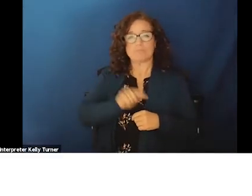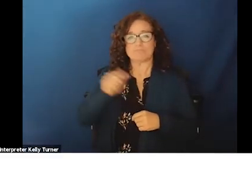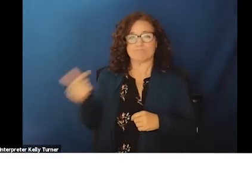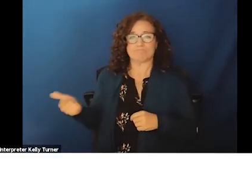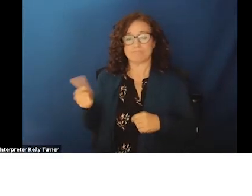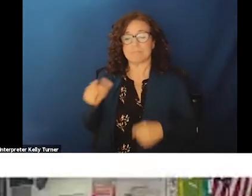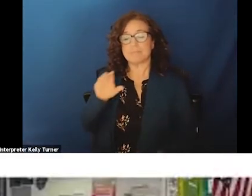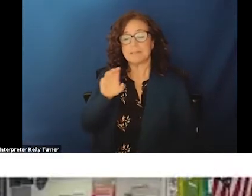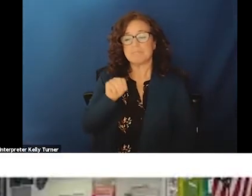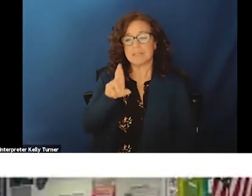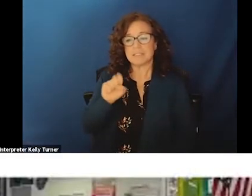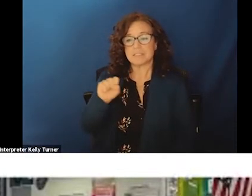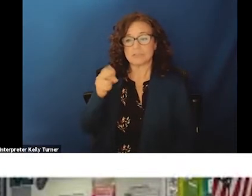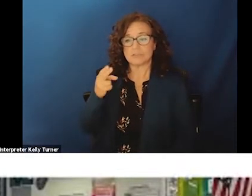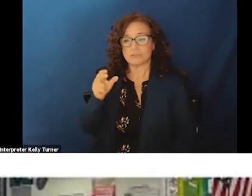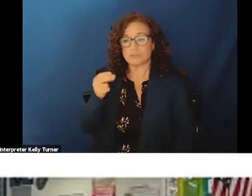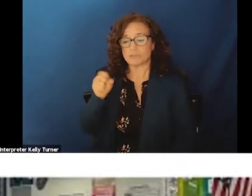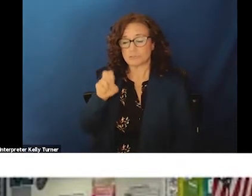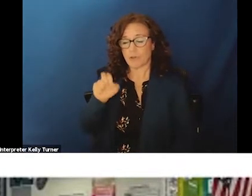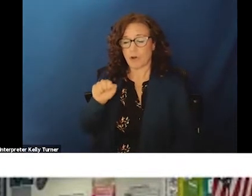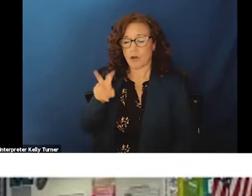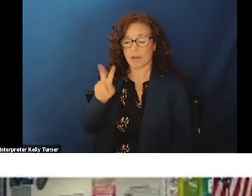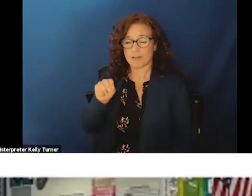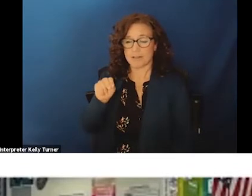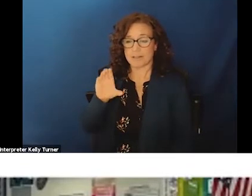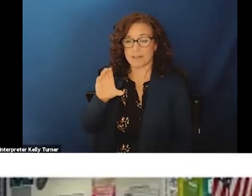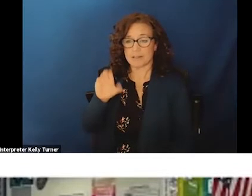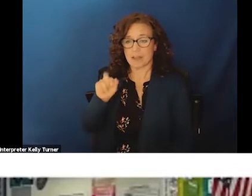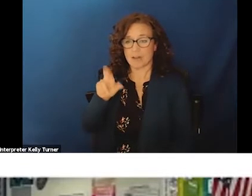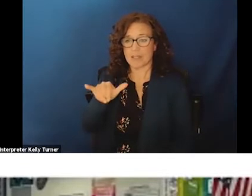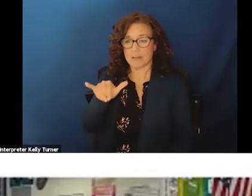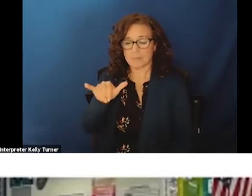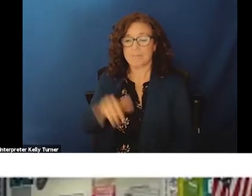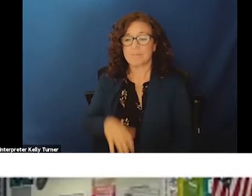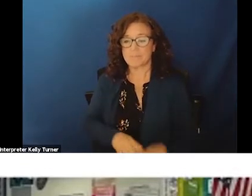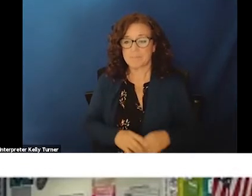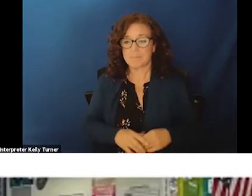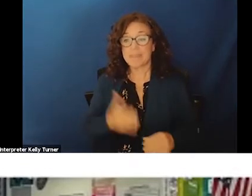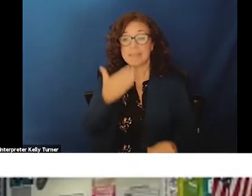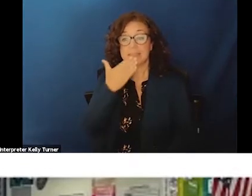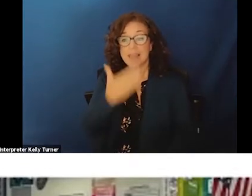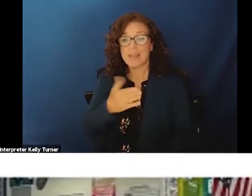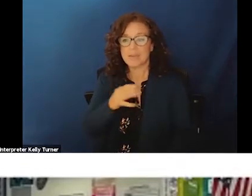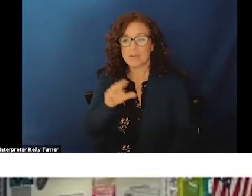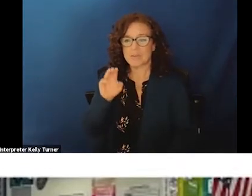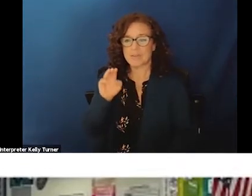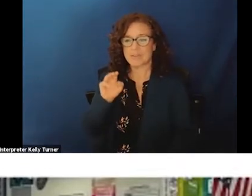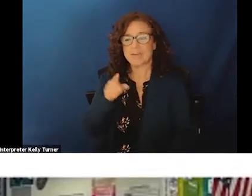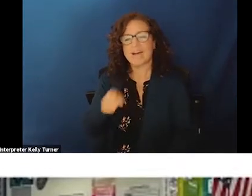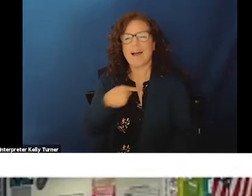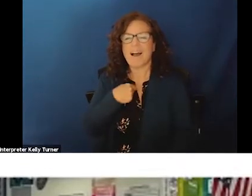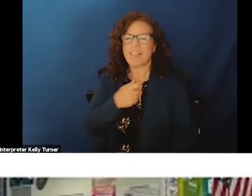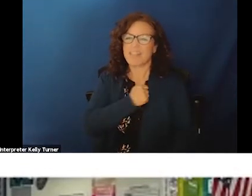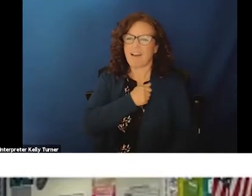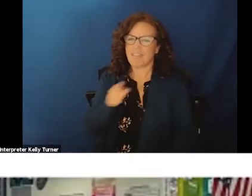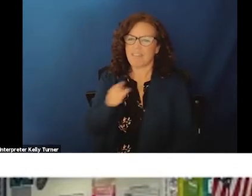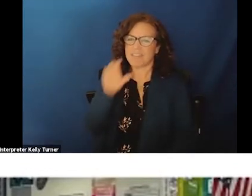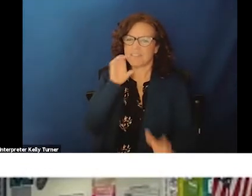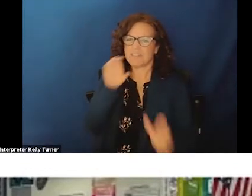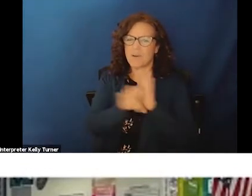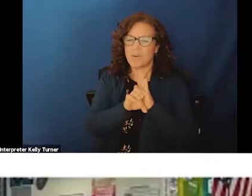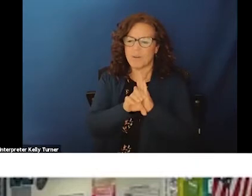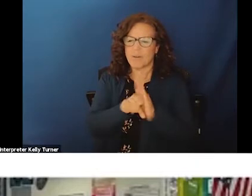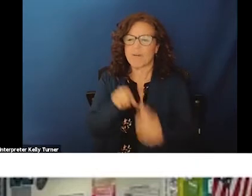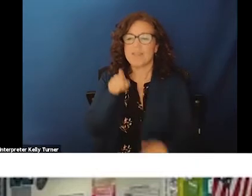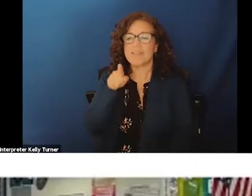Carey. Thank you, Ms. Escobedo. I love this photo, if you can see it. This is a classroom at